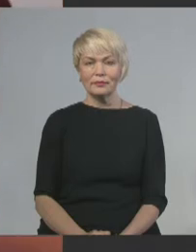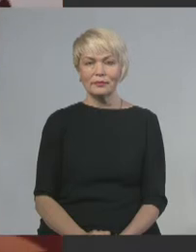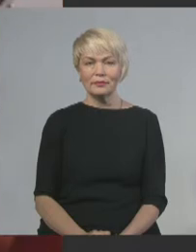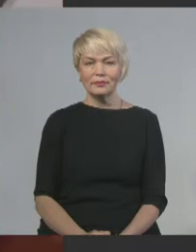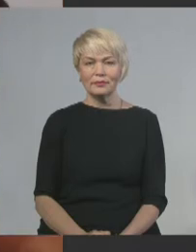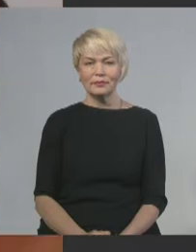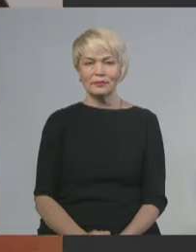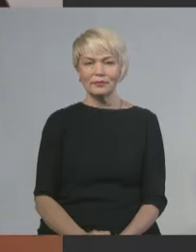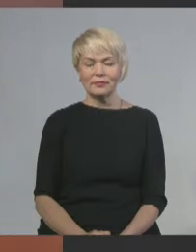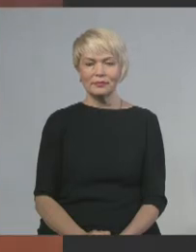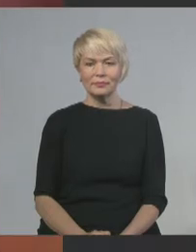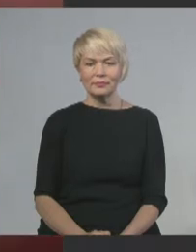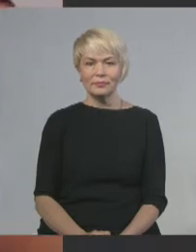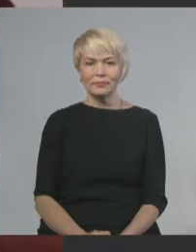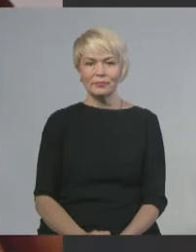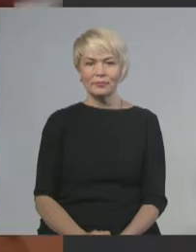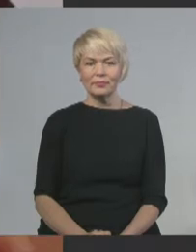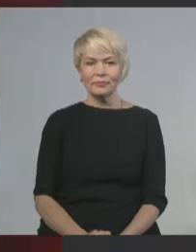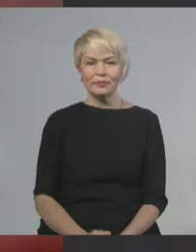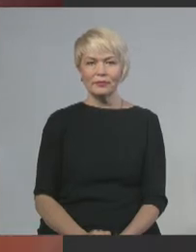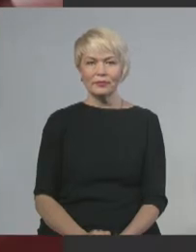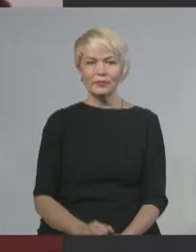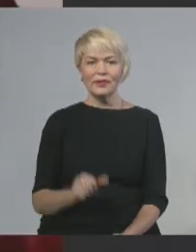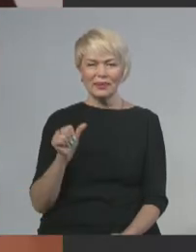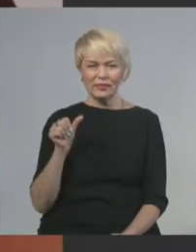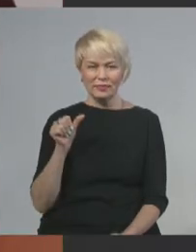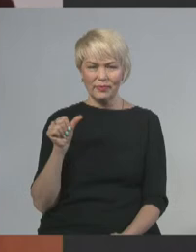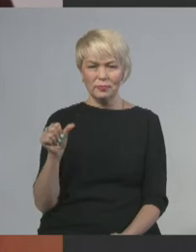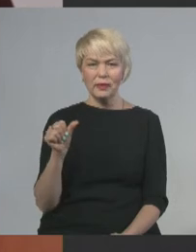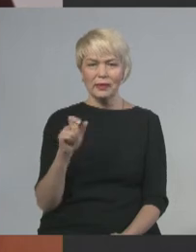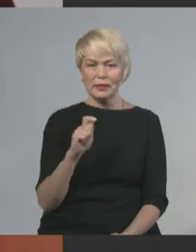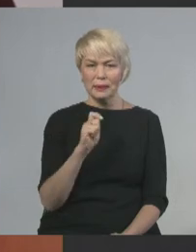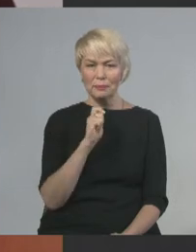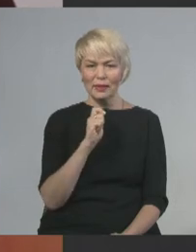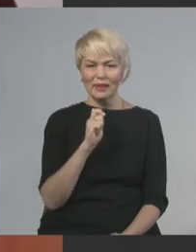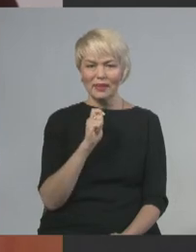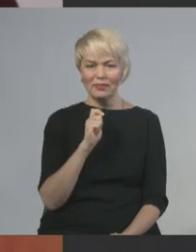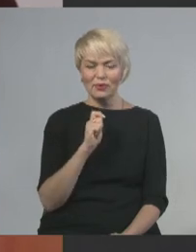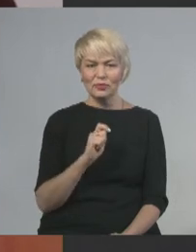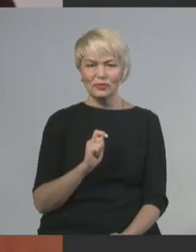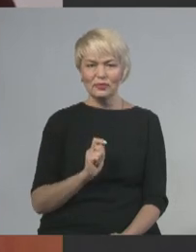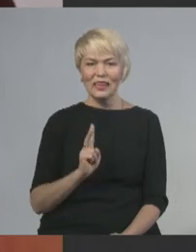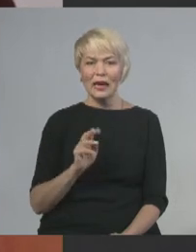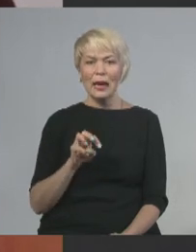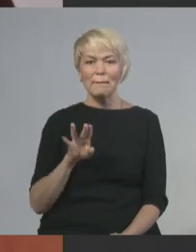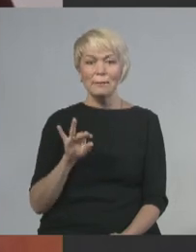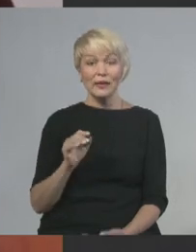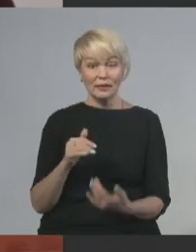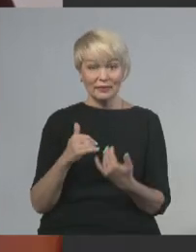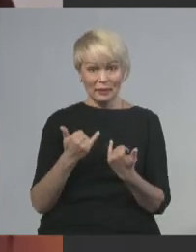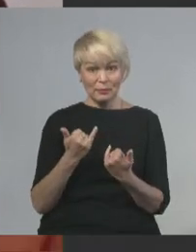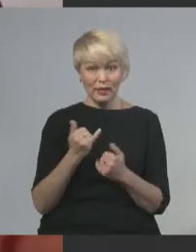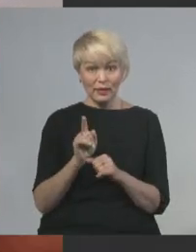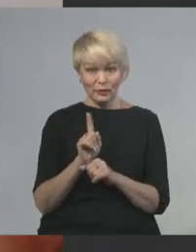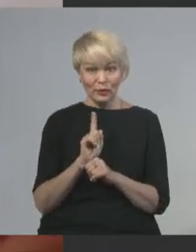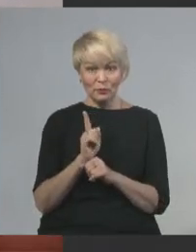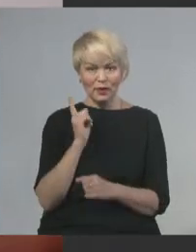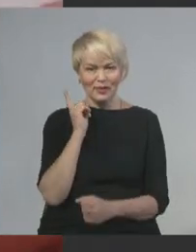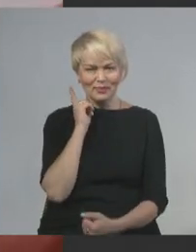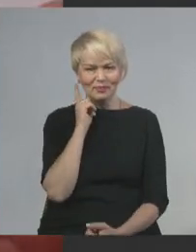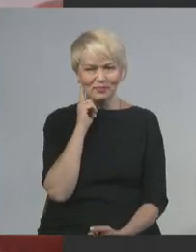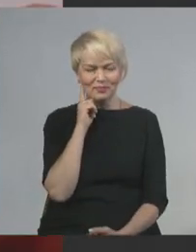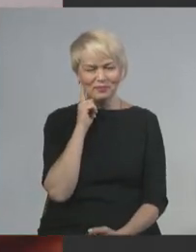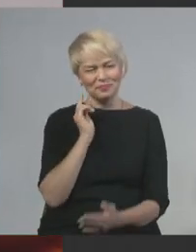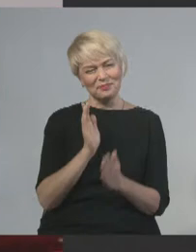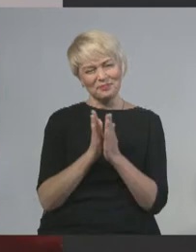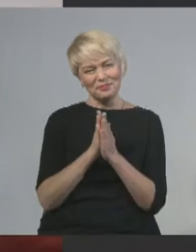yeah can you turn on the microphone yeah yeah is it okay for you yes perfect perfect okay i'm sorry